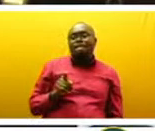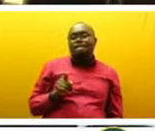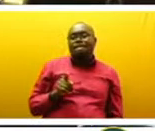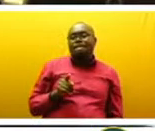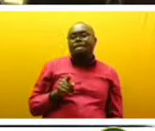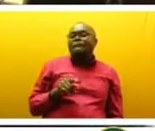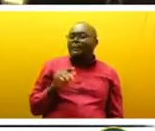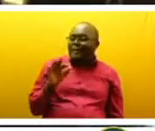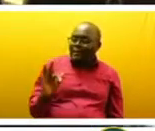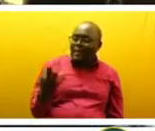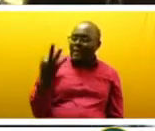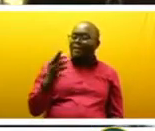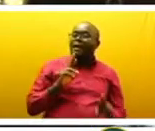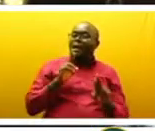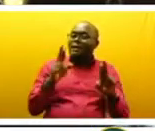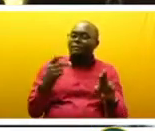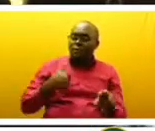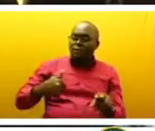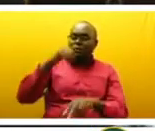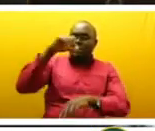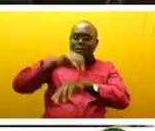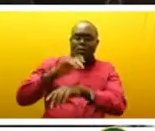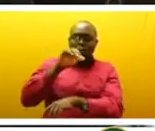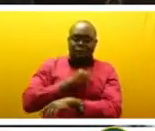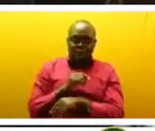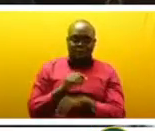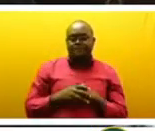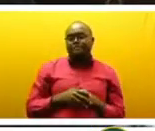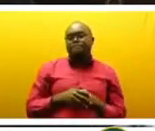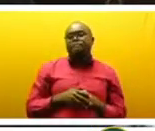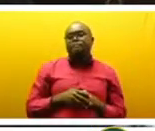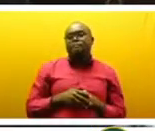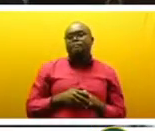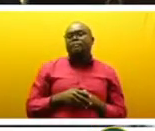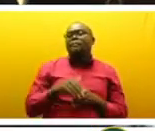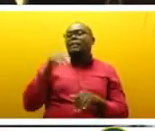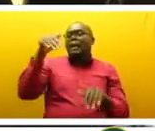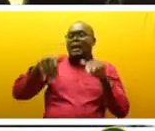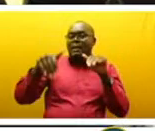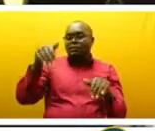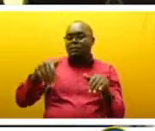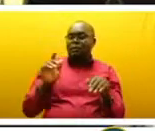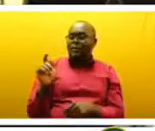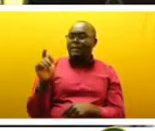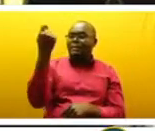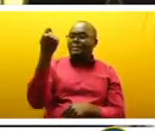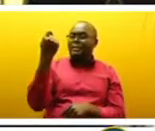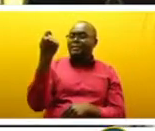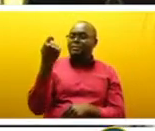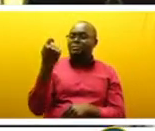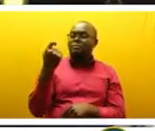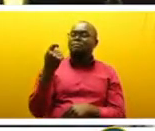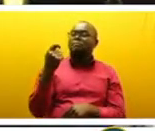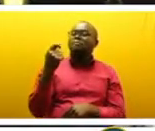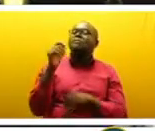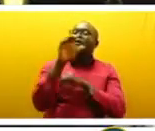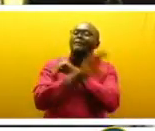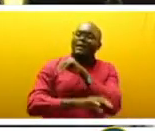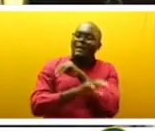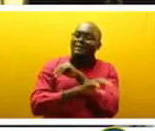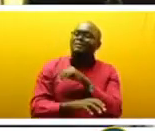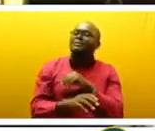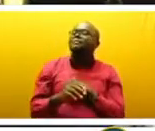The third response we got is that the election of the President of the Republic of Kenya is just